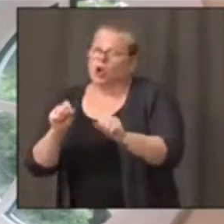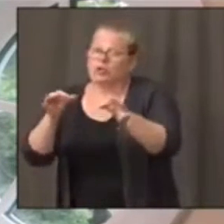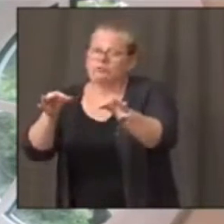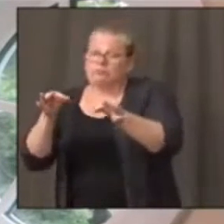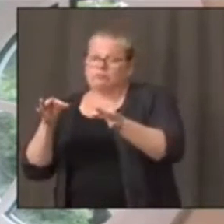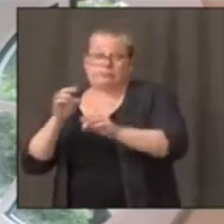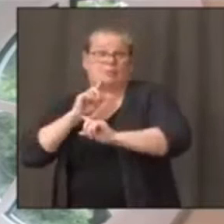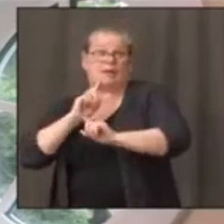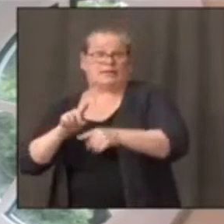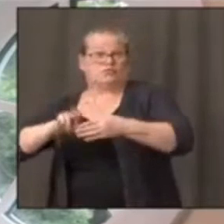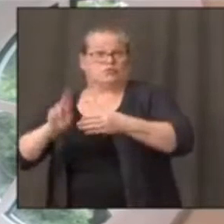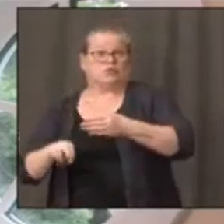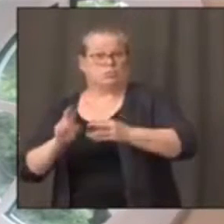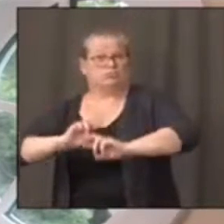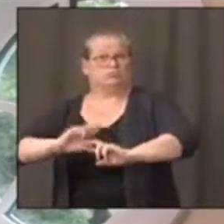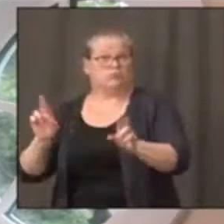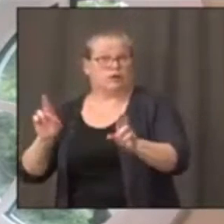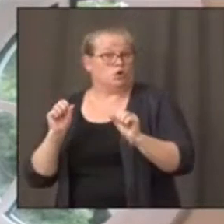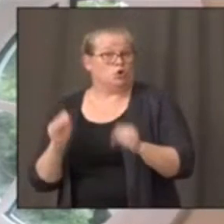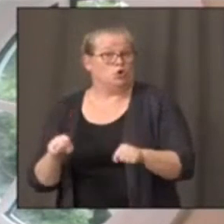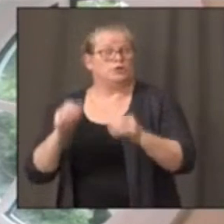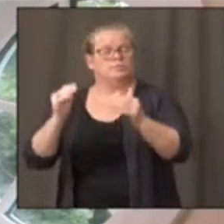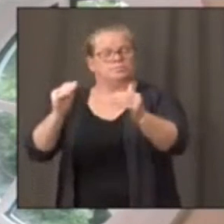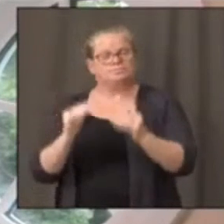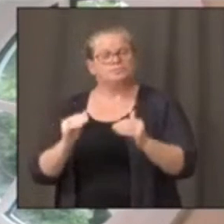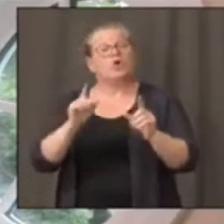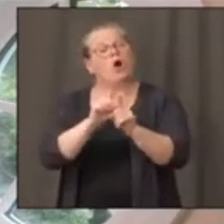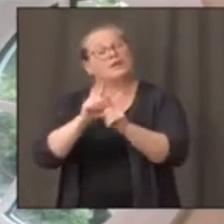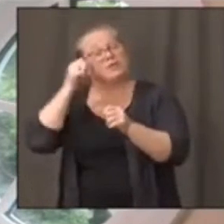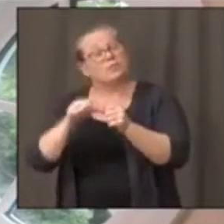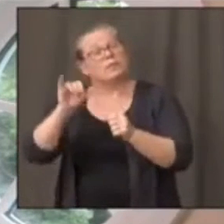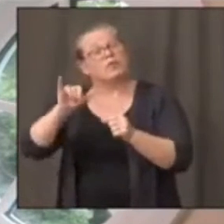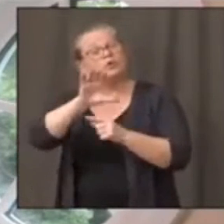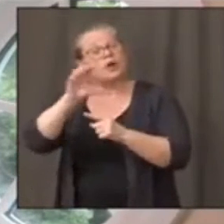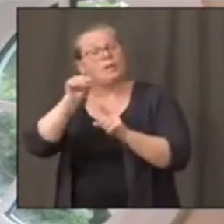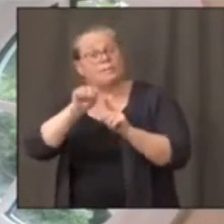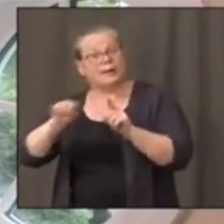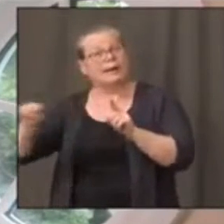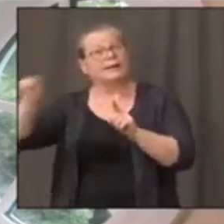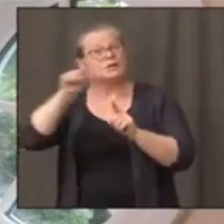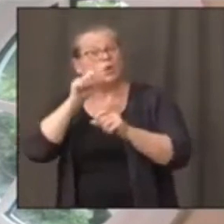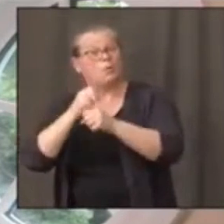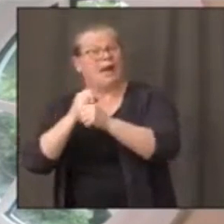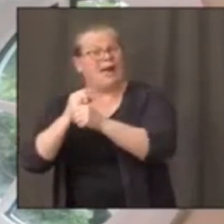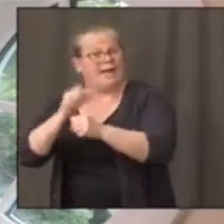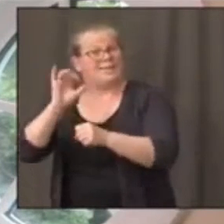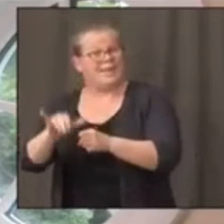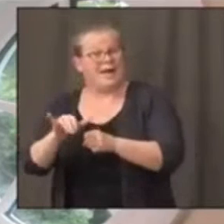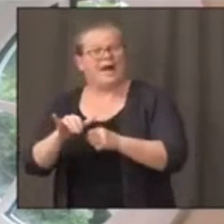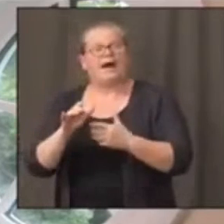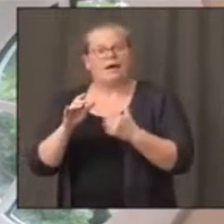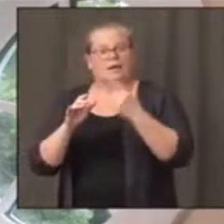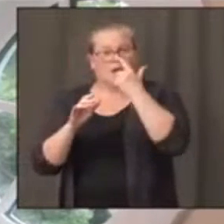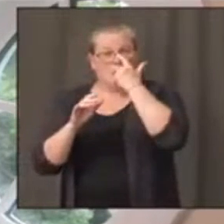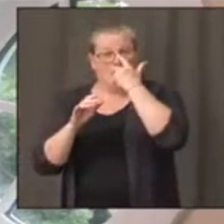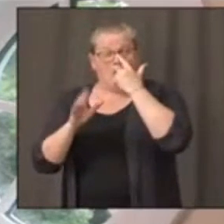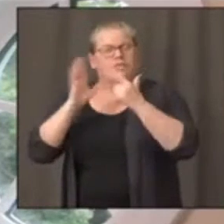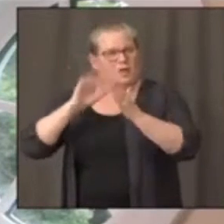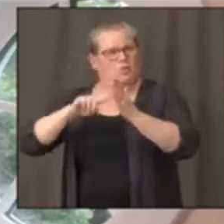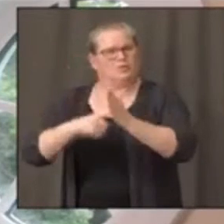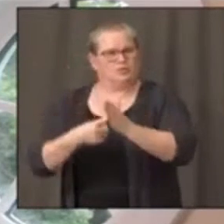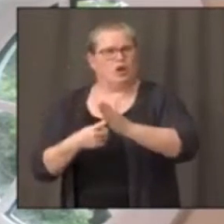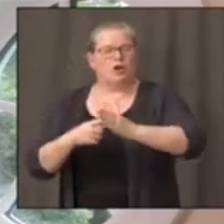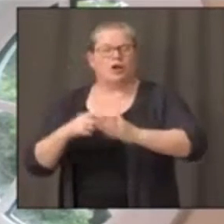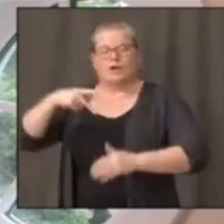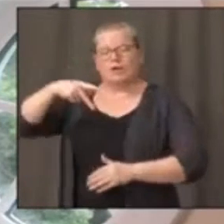is, remember, the manufacturers are manufacturing these vaccines right now, or they're going to start manufacturing them at risk. And I'm on the board of Pfizer, as many